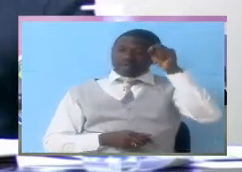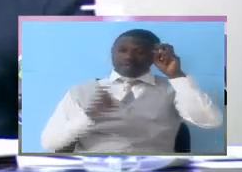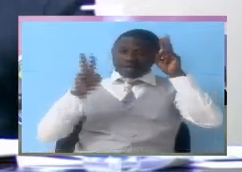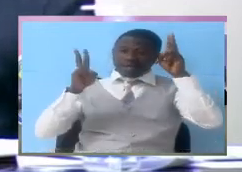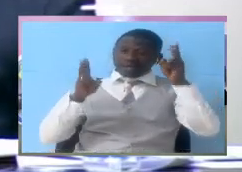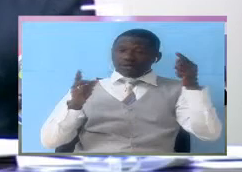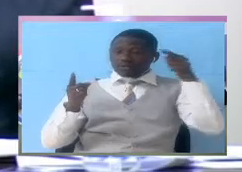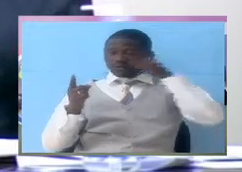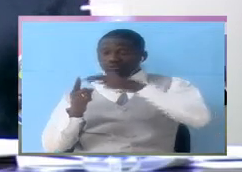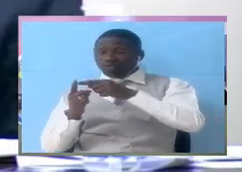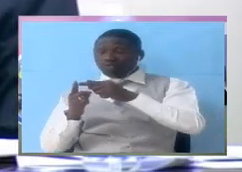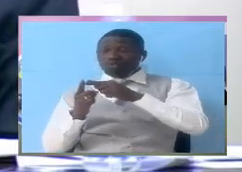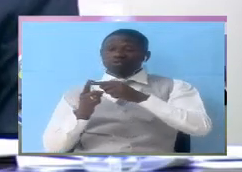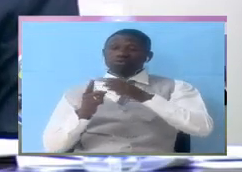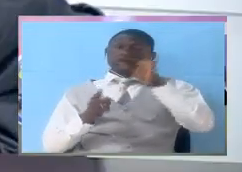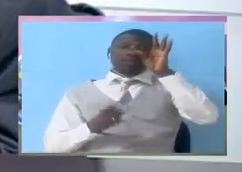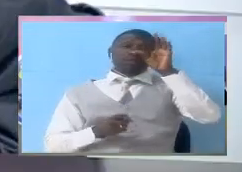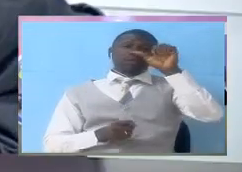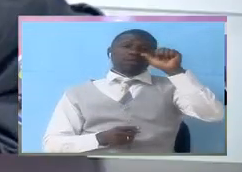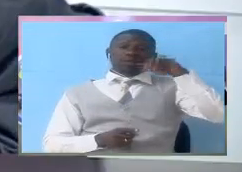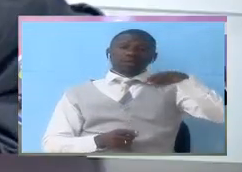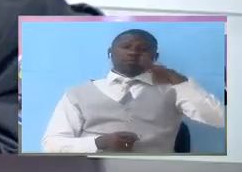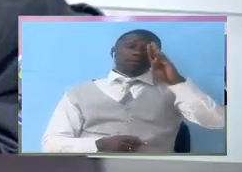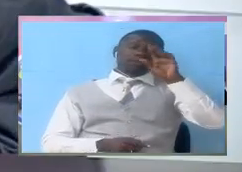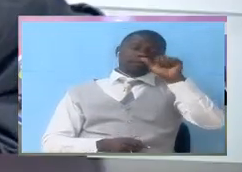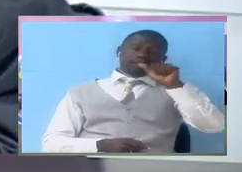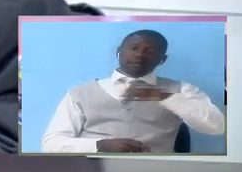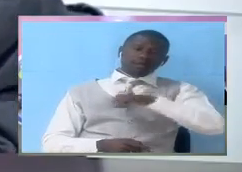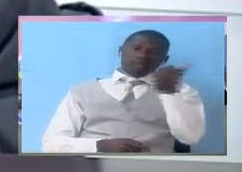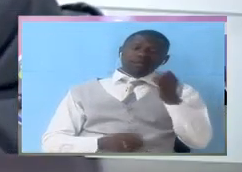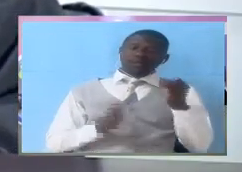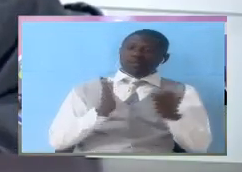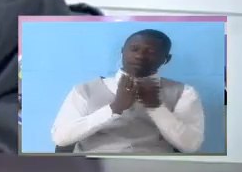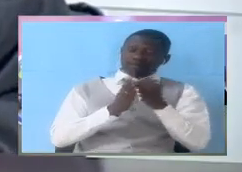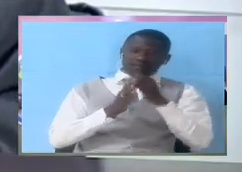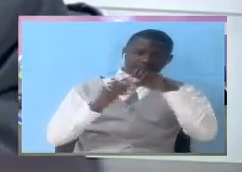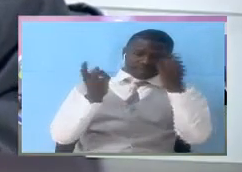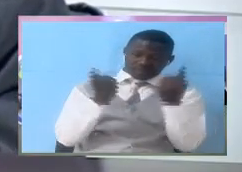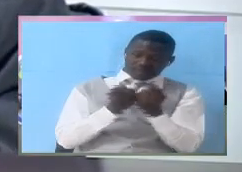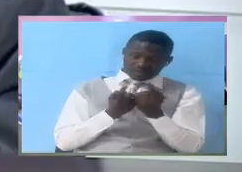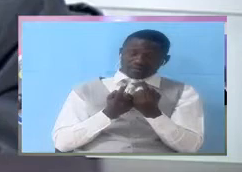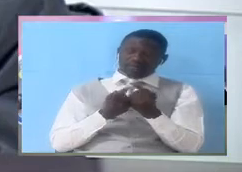egge ko Lantombong, and the panel. Ak panel bi. Is this true? It is true.